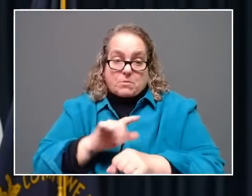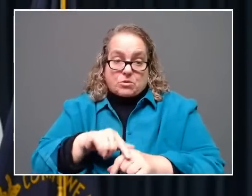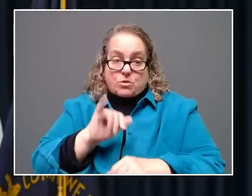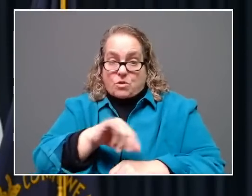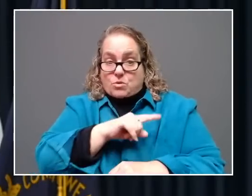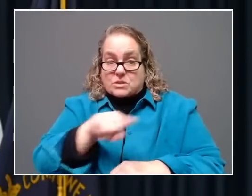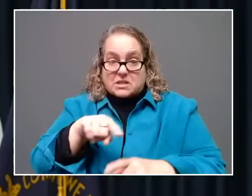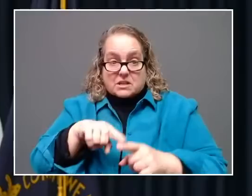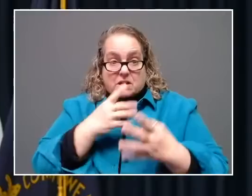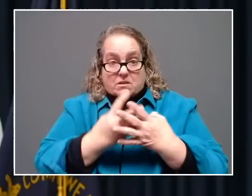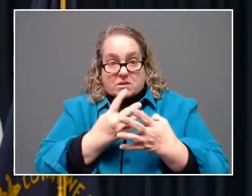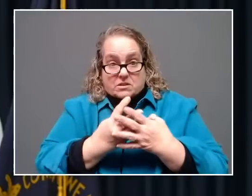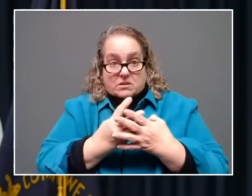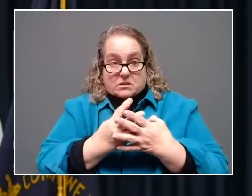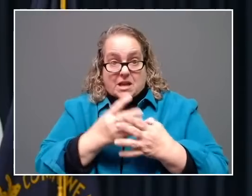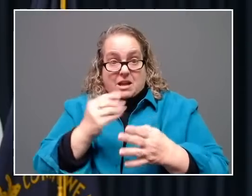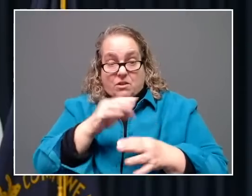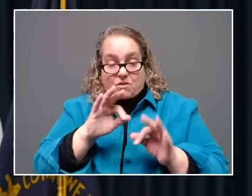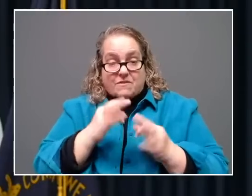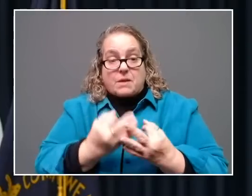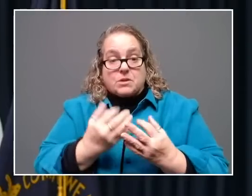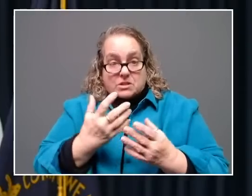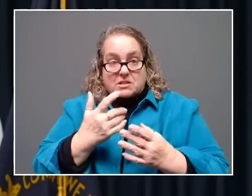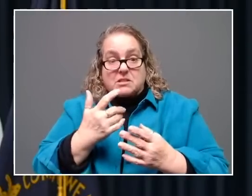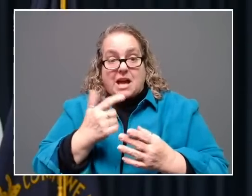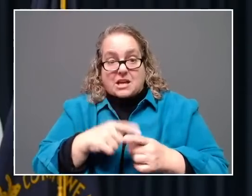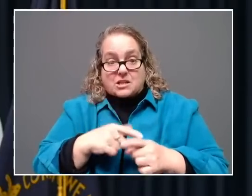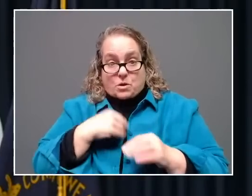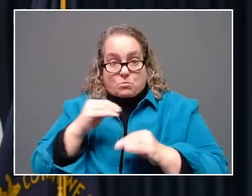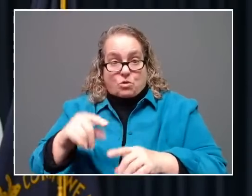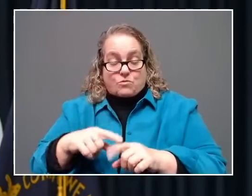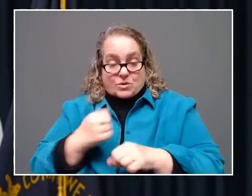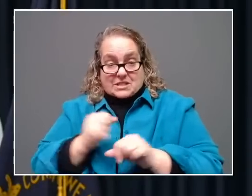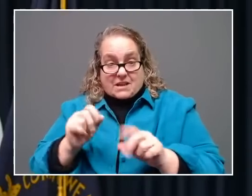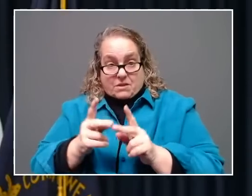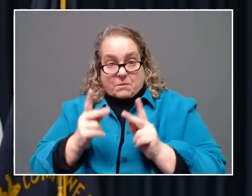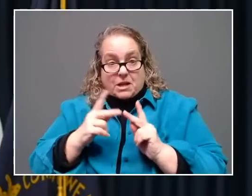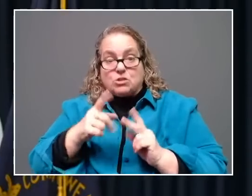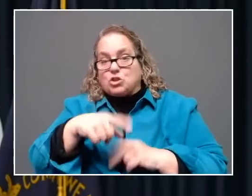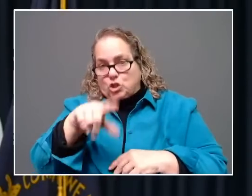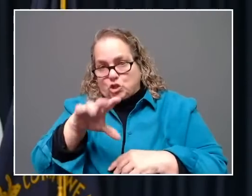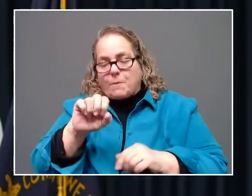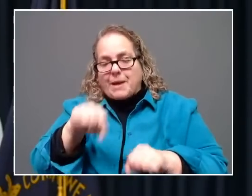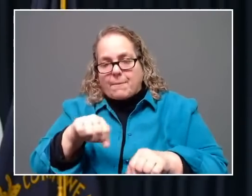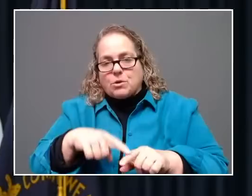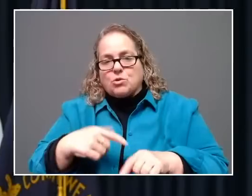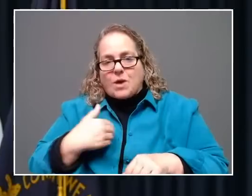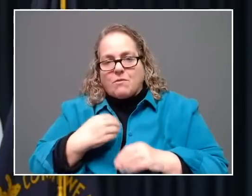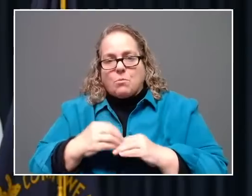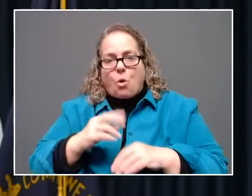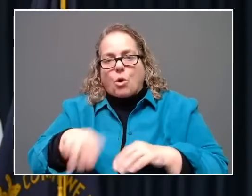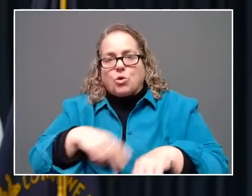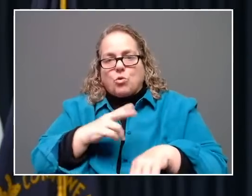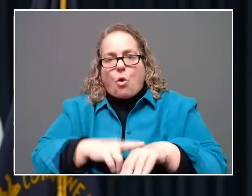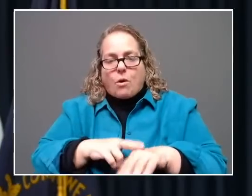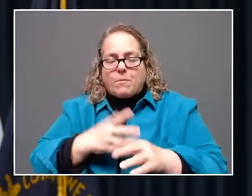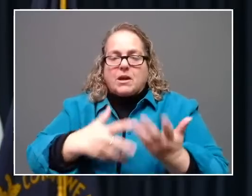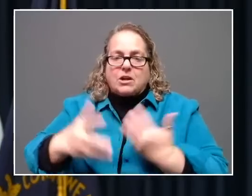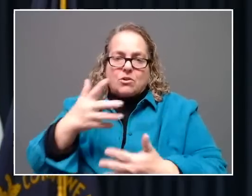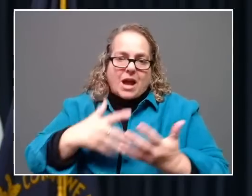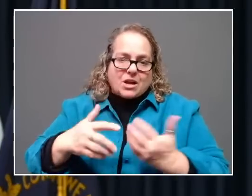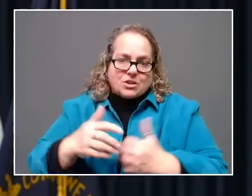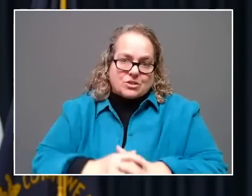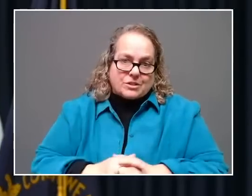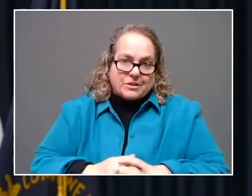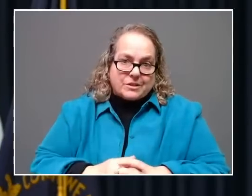incarcerated individuals and their families is as we move to a safer place, you ought to be able to have a more normal interaction. And